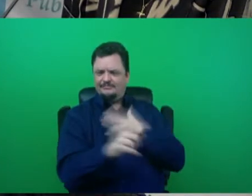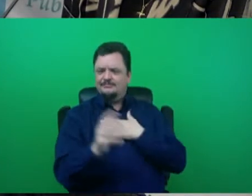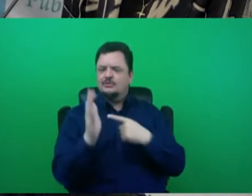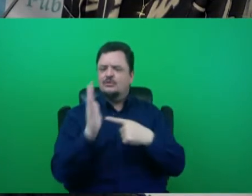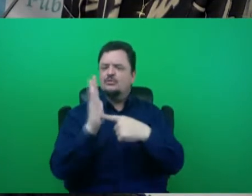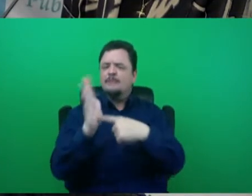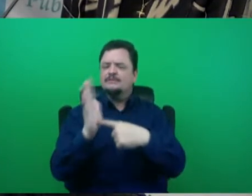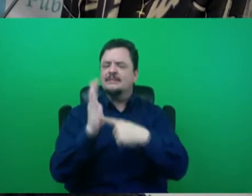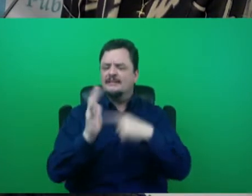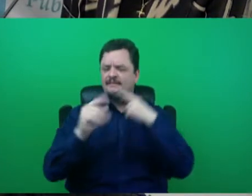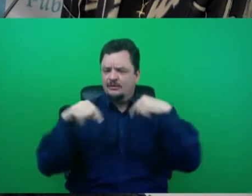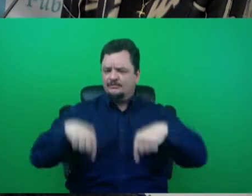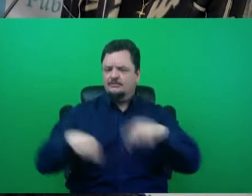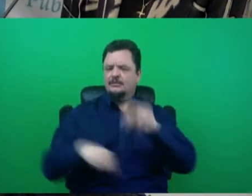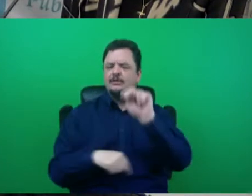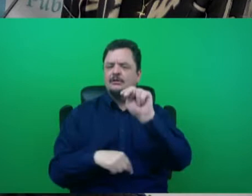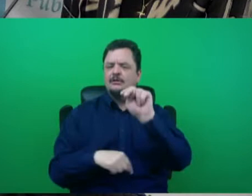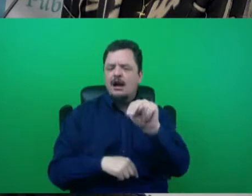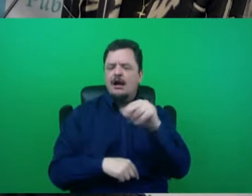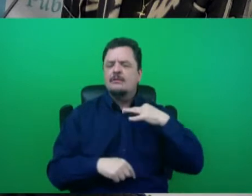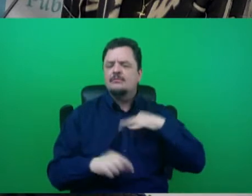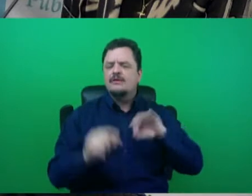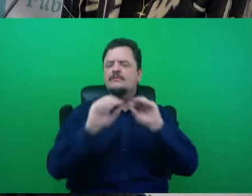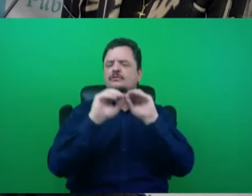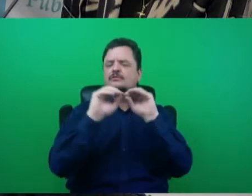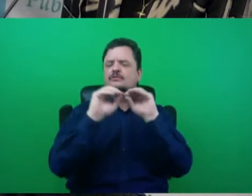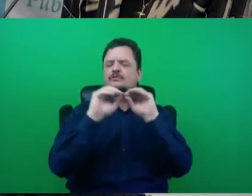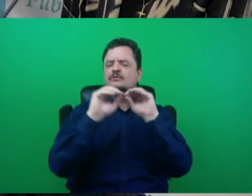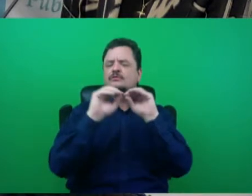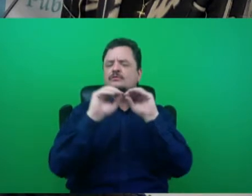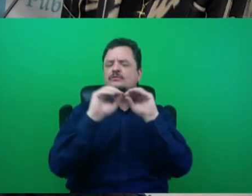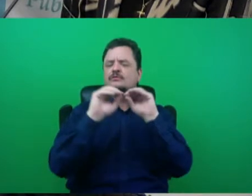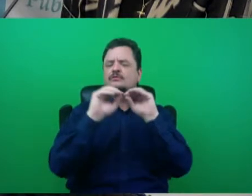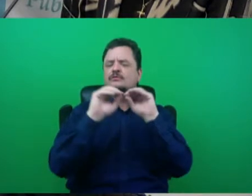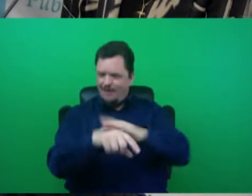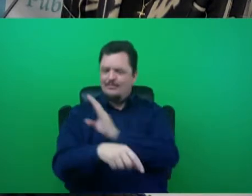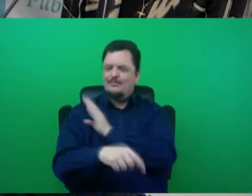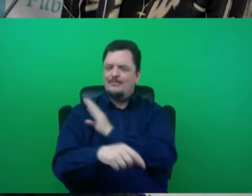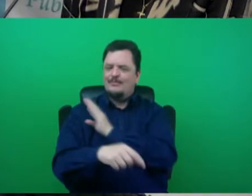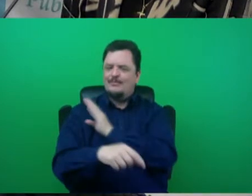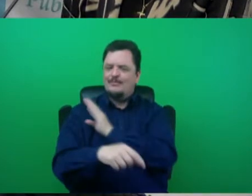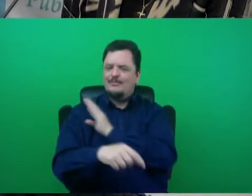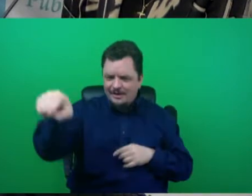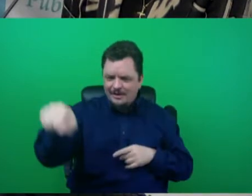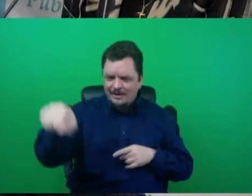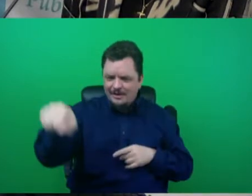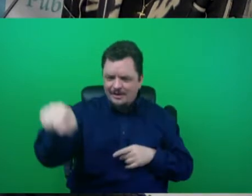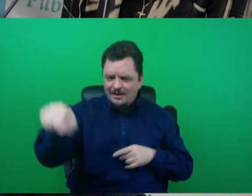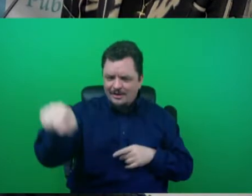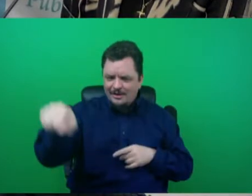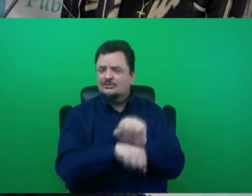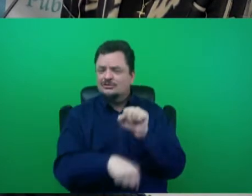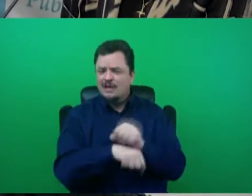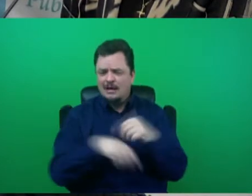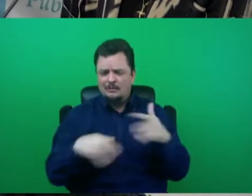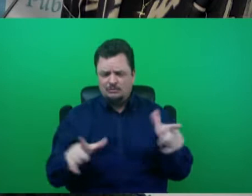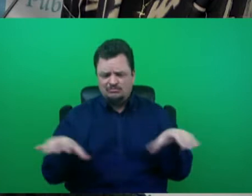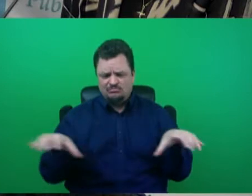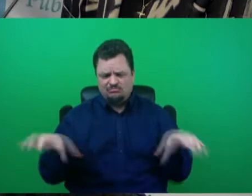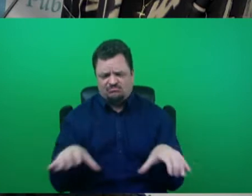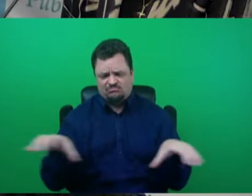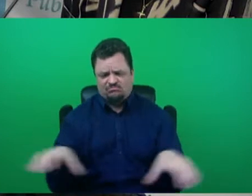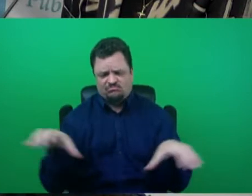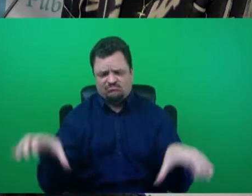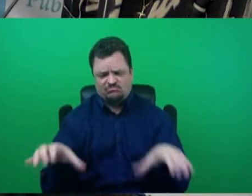sector. That was her seat on the board, and a job which she has done remarkably well. So Kari, thanks for being such a big help to